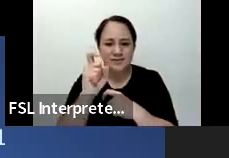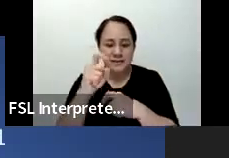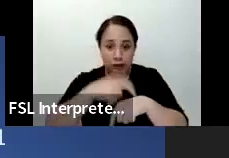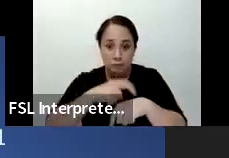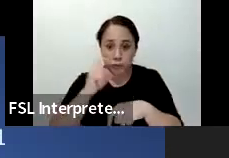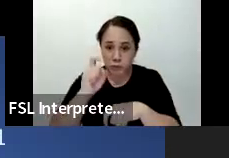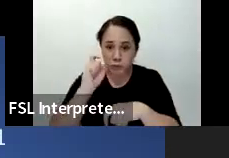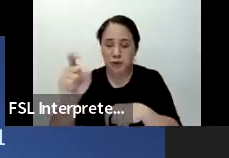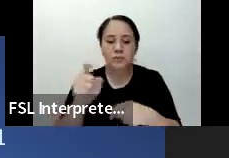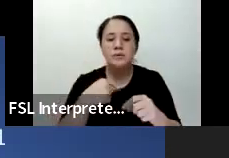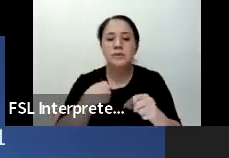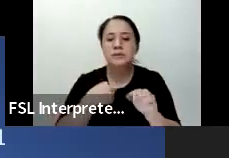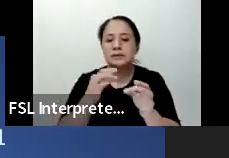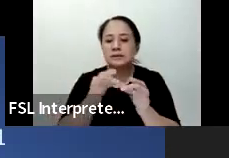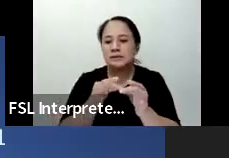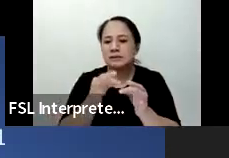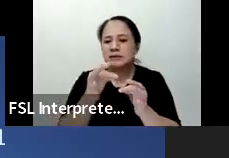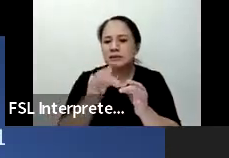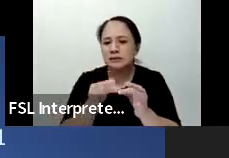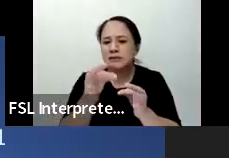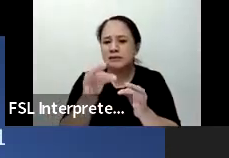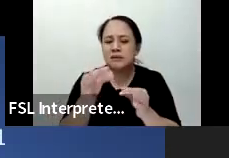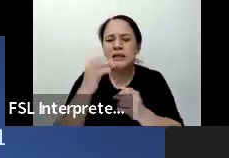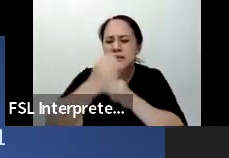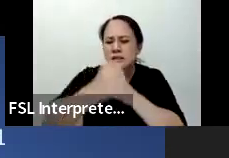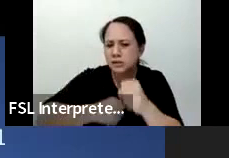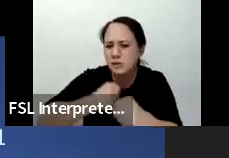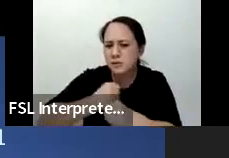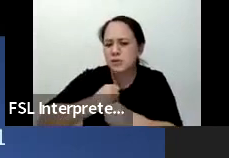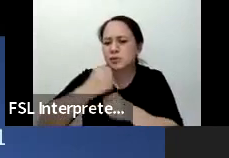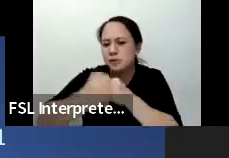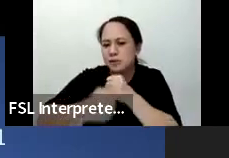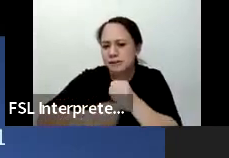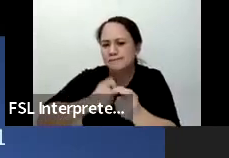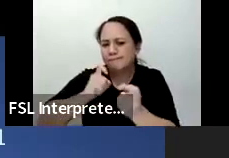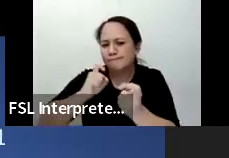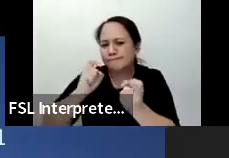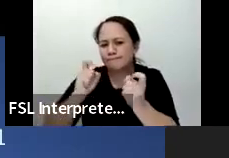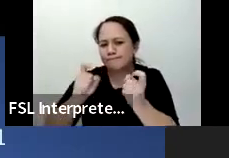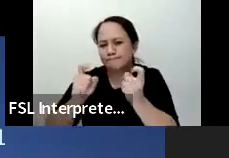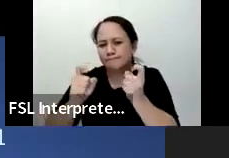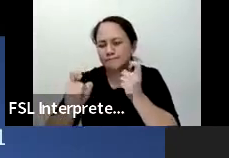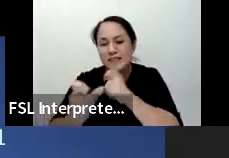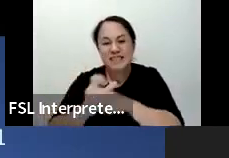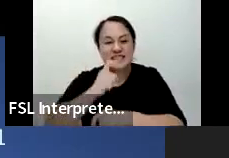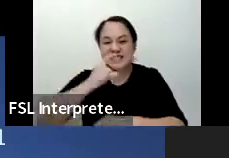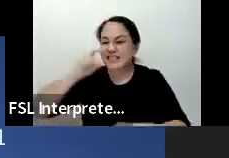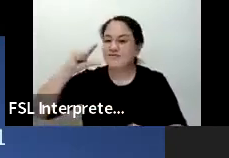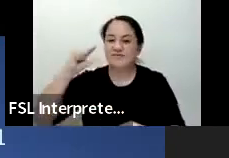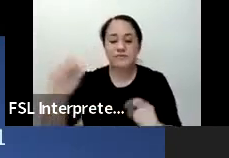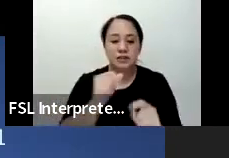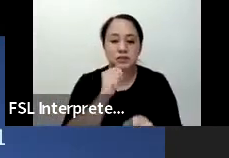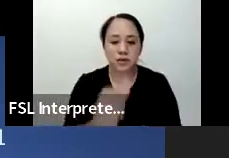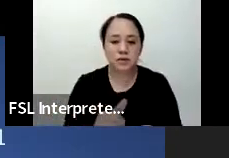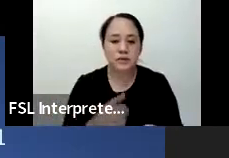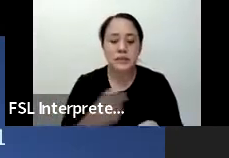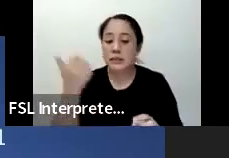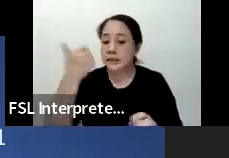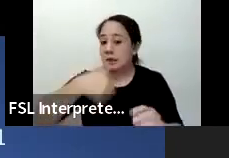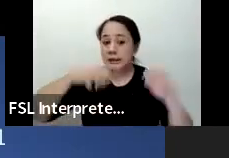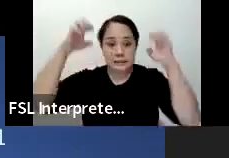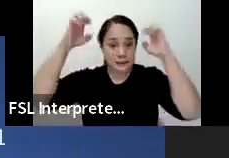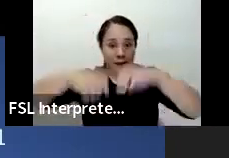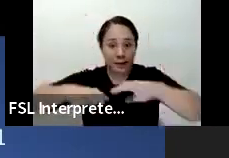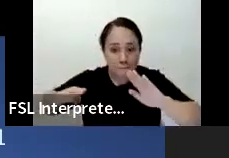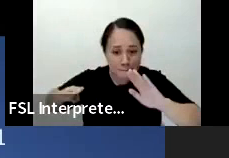they take time, they take years, even years to change. So it is not volatile. So any unexpected spike that